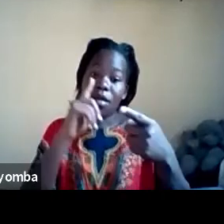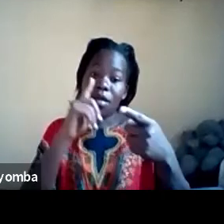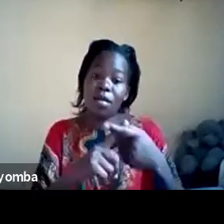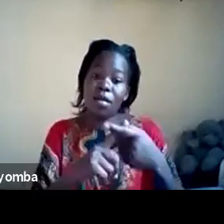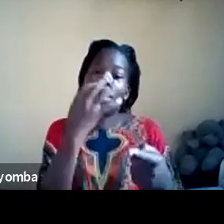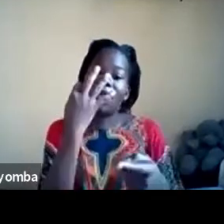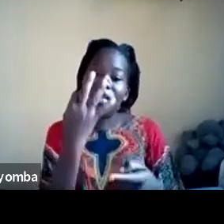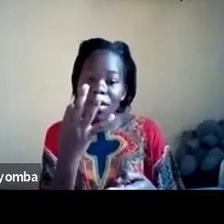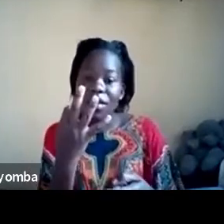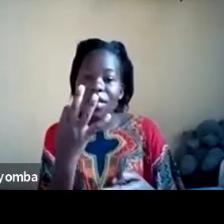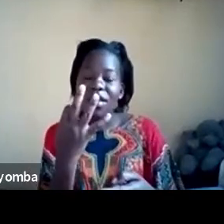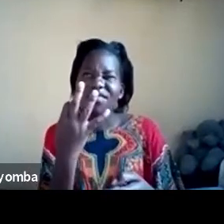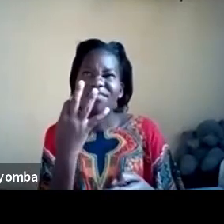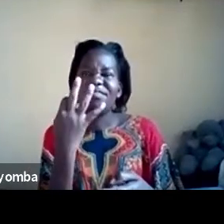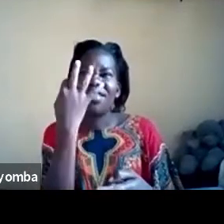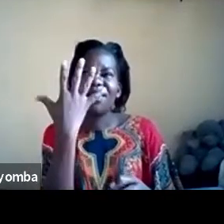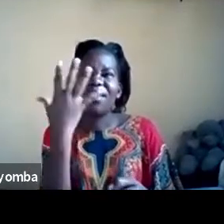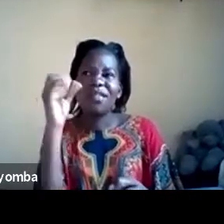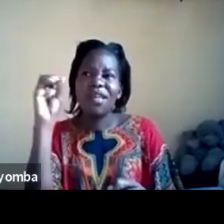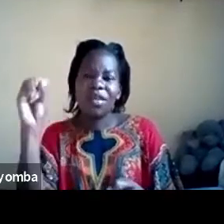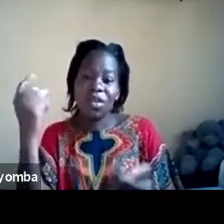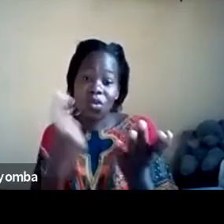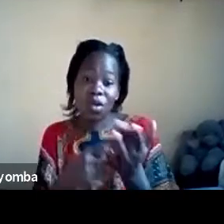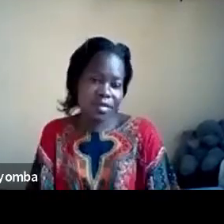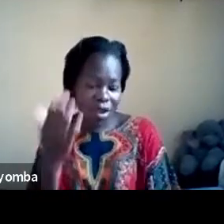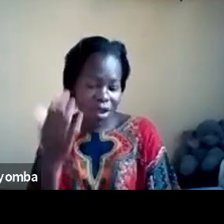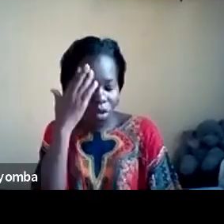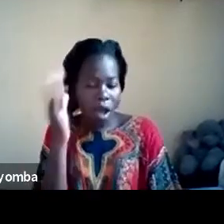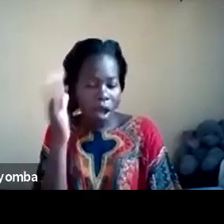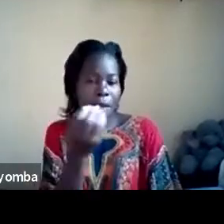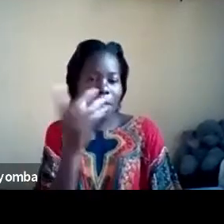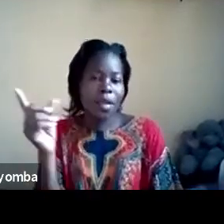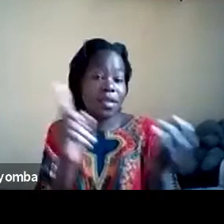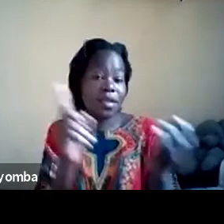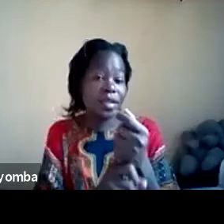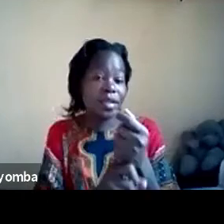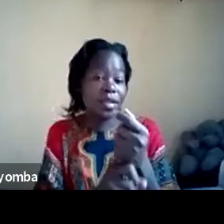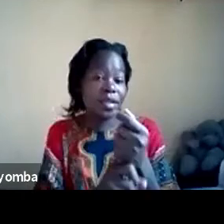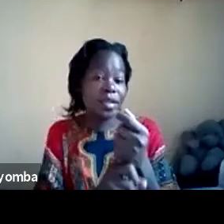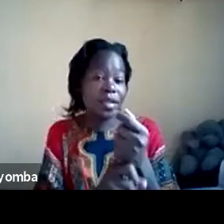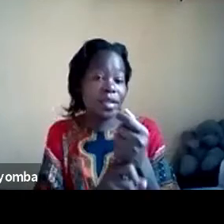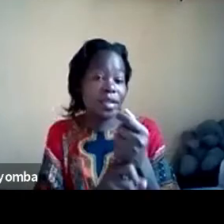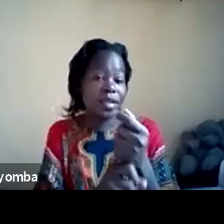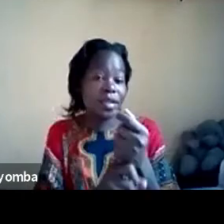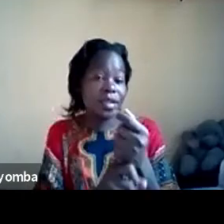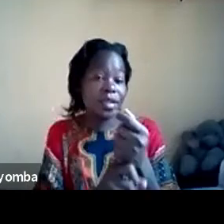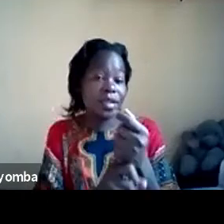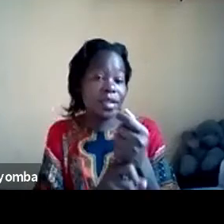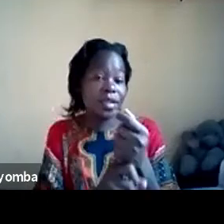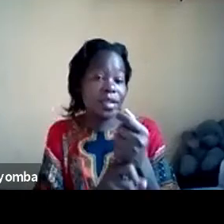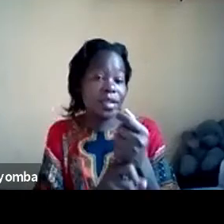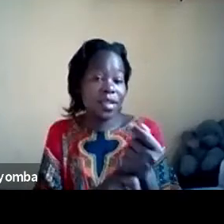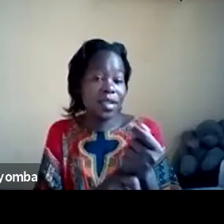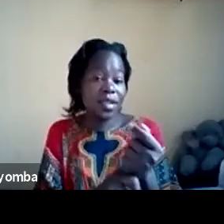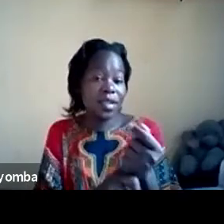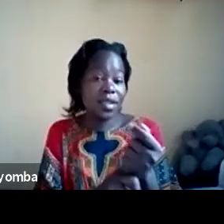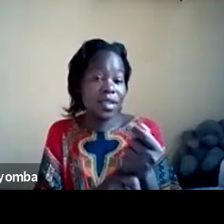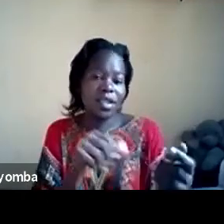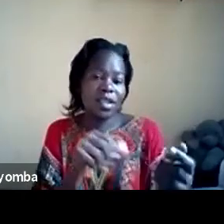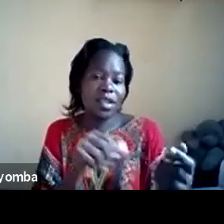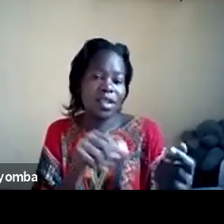3,550 Ugandan shillings and know how much she's earning in form of Ugandan shillings. I'm profiling this lady